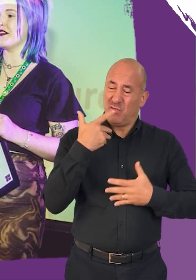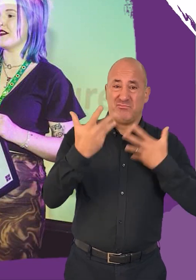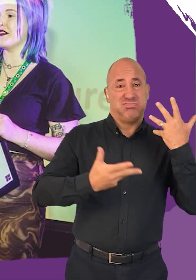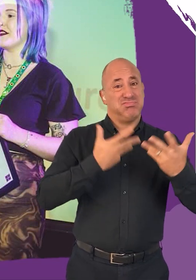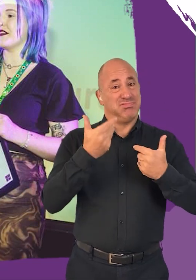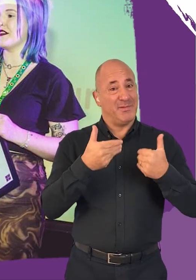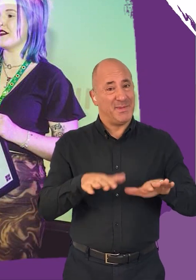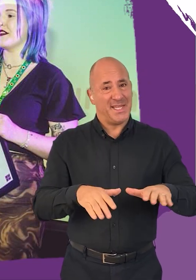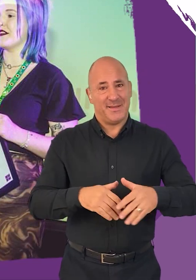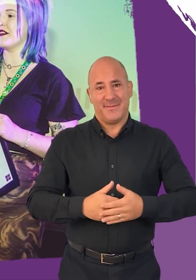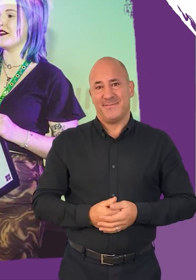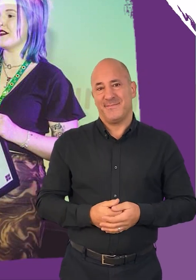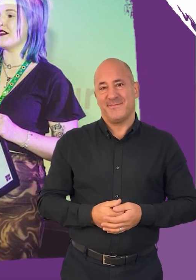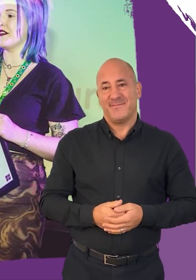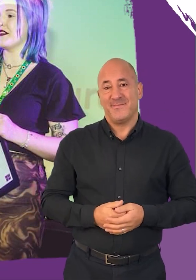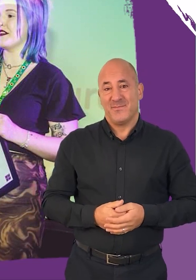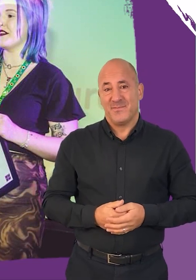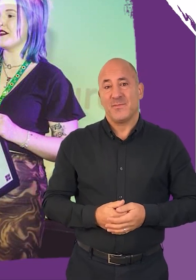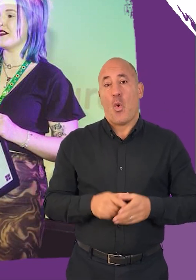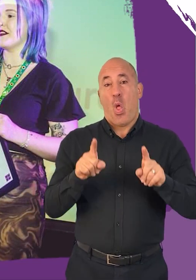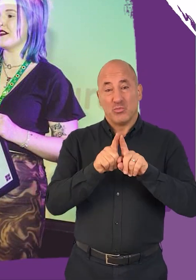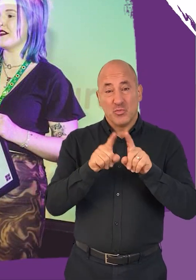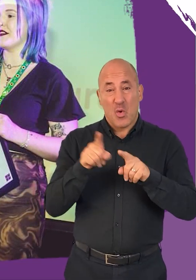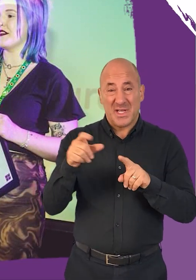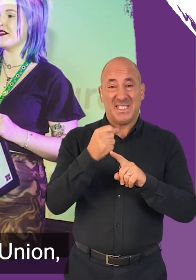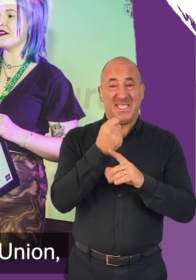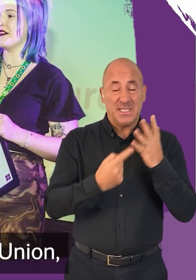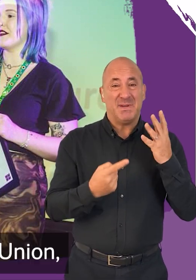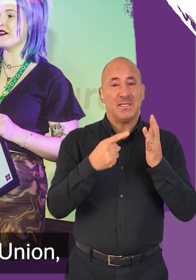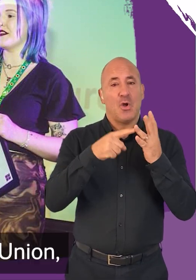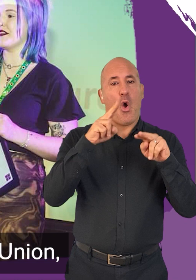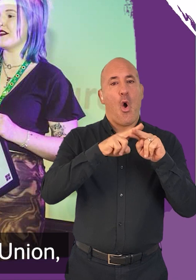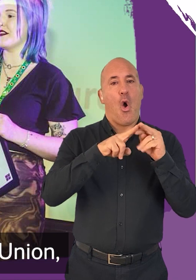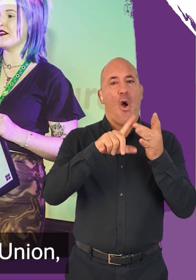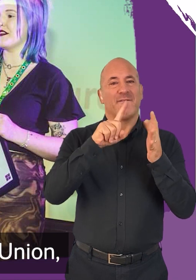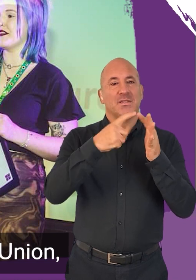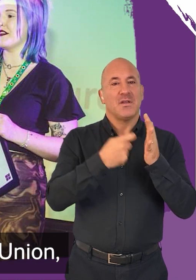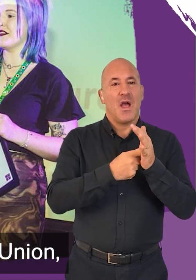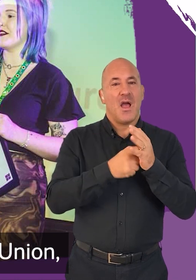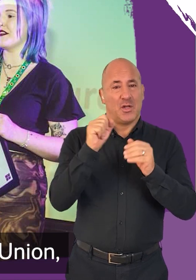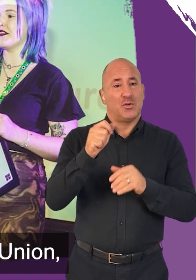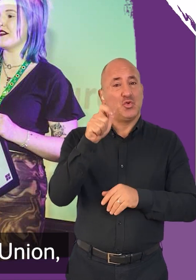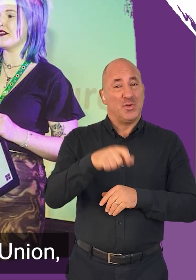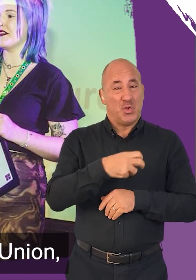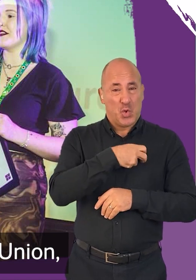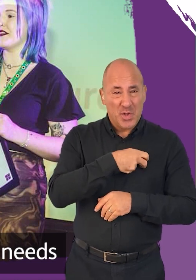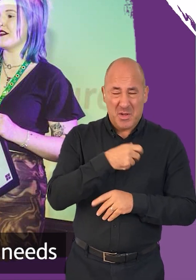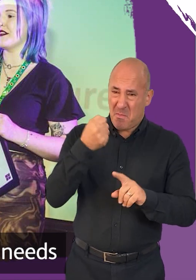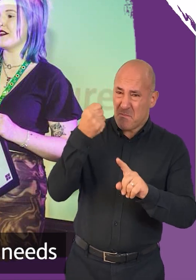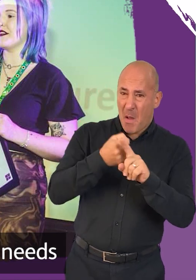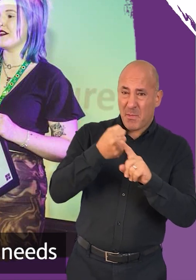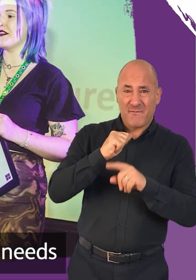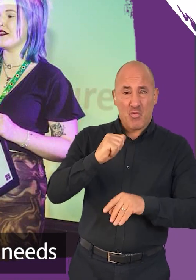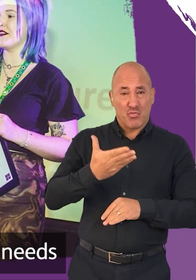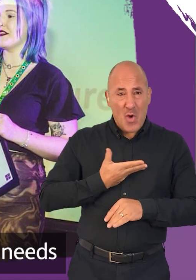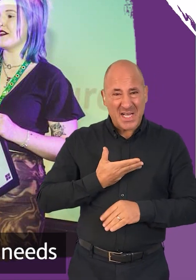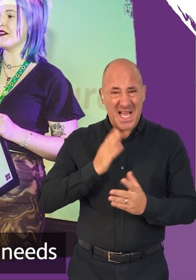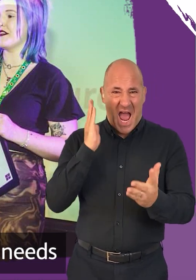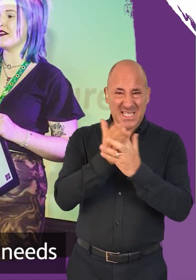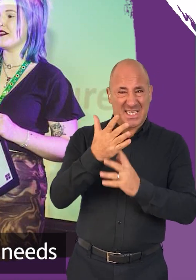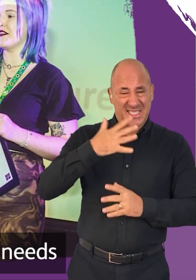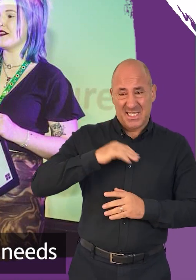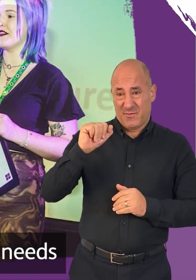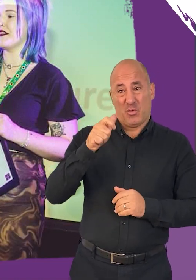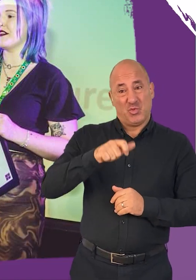Manchester Autism Show 2022. On top of this, they are disability officer at the Student Union, where they fight for the rights